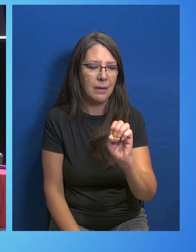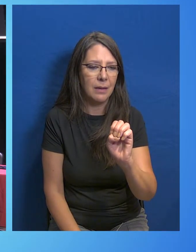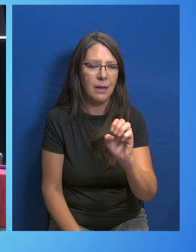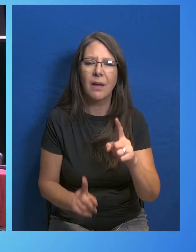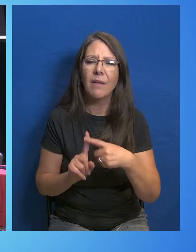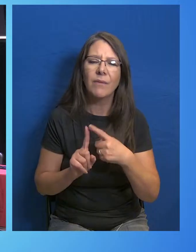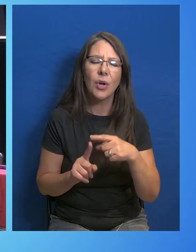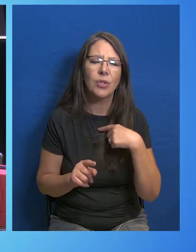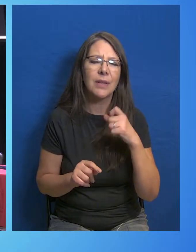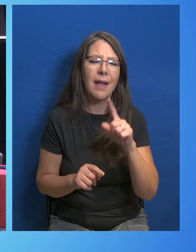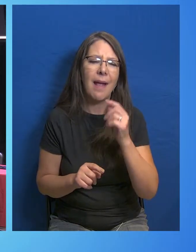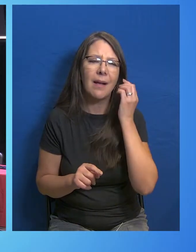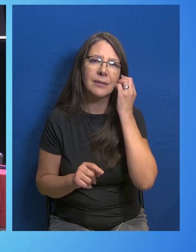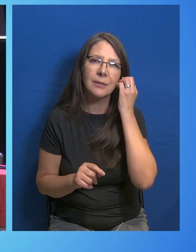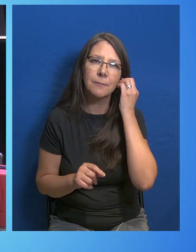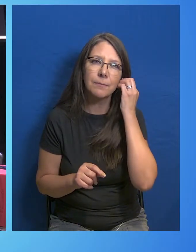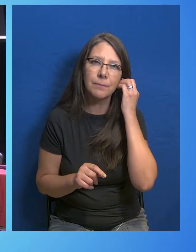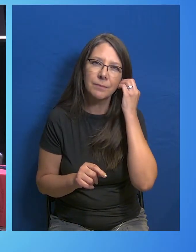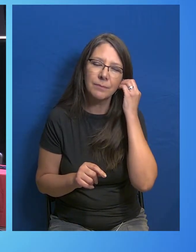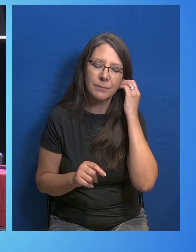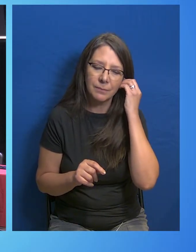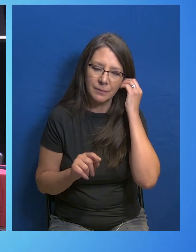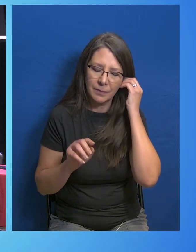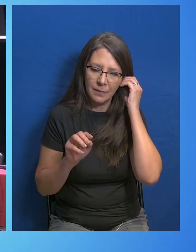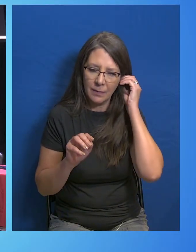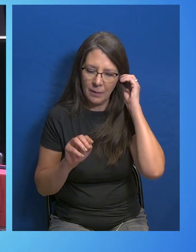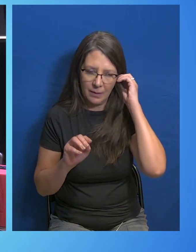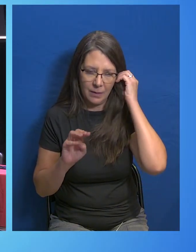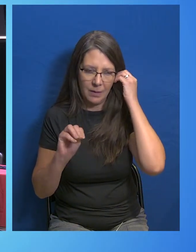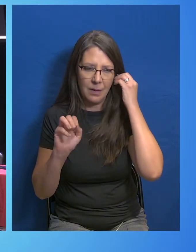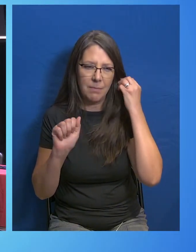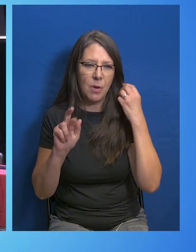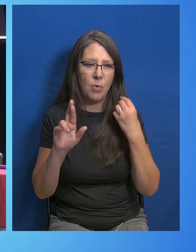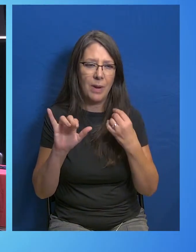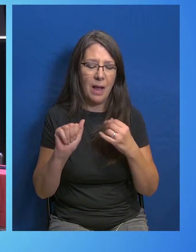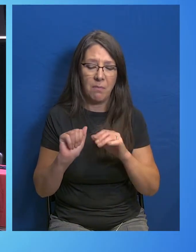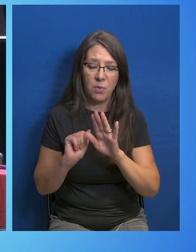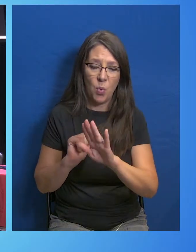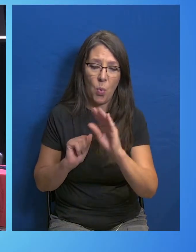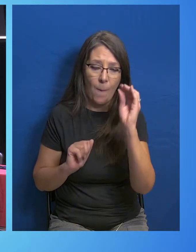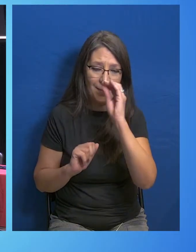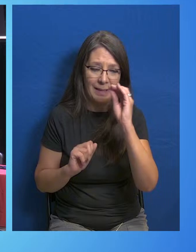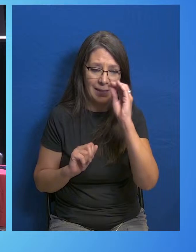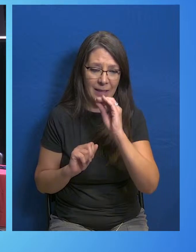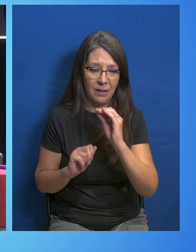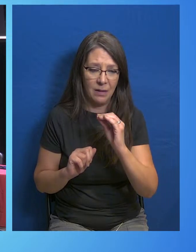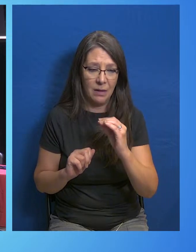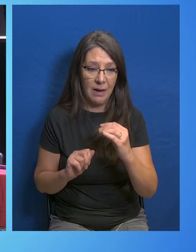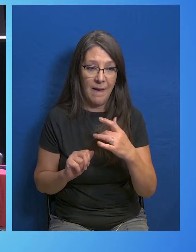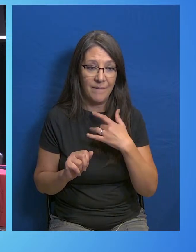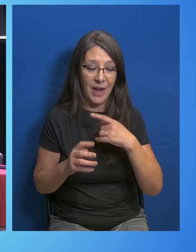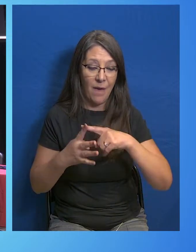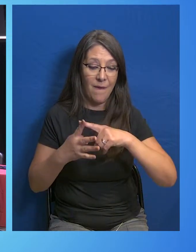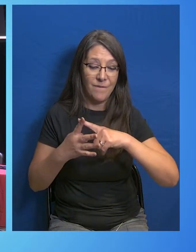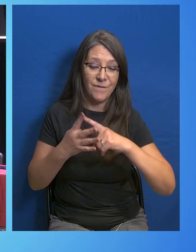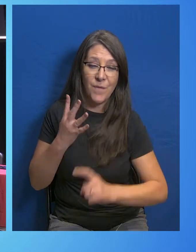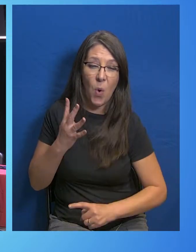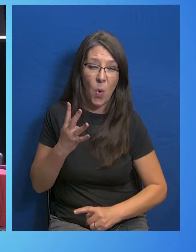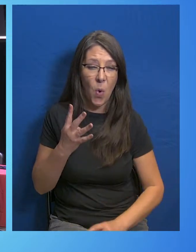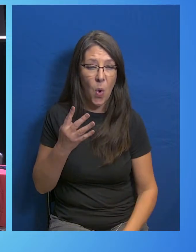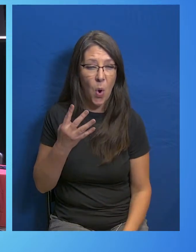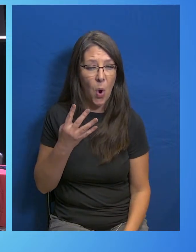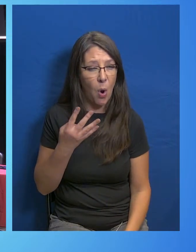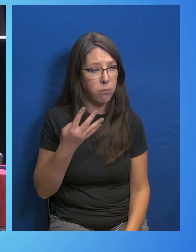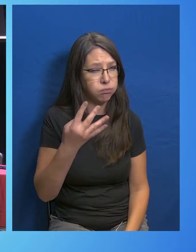Maria, in your opinion, do you think there is strength in having 4 bills try to go through? First of all, I'm